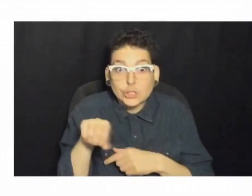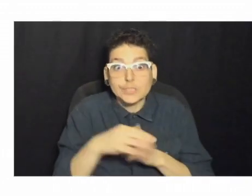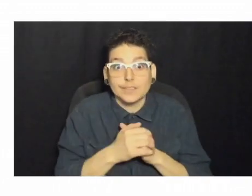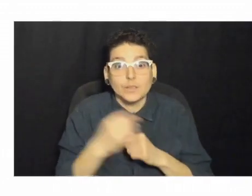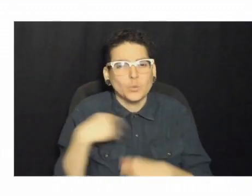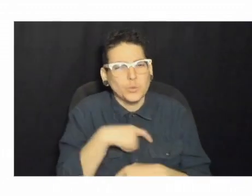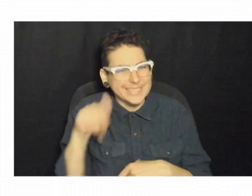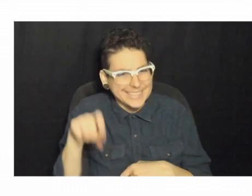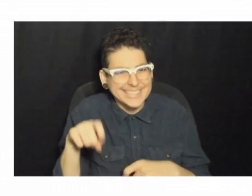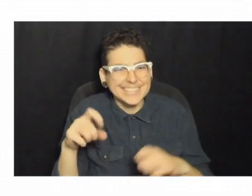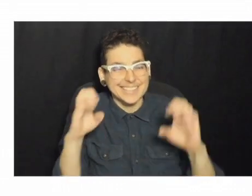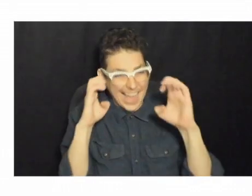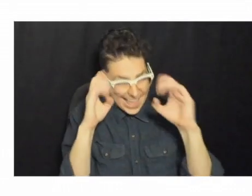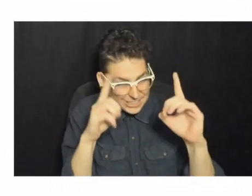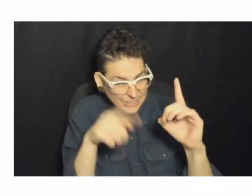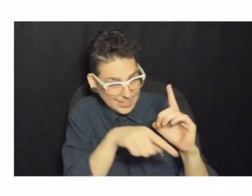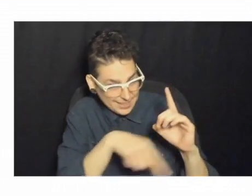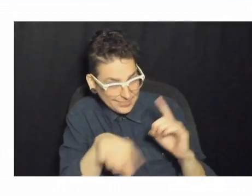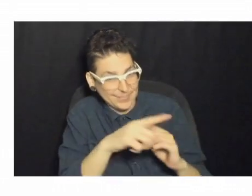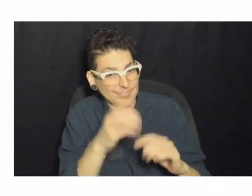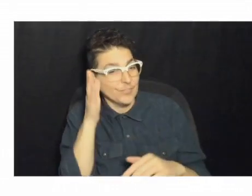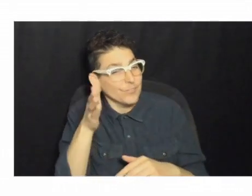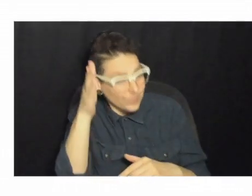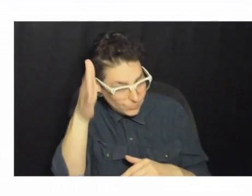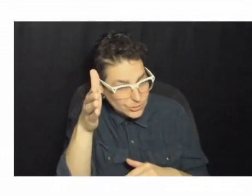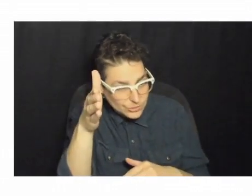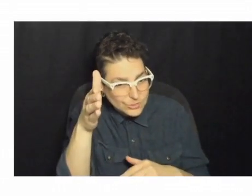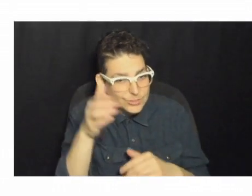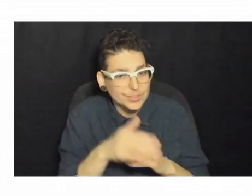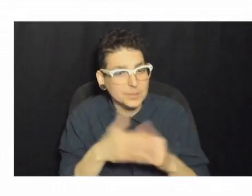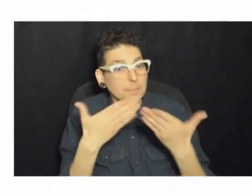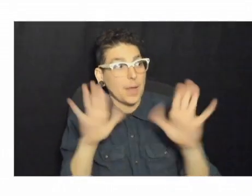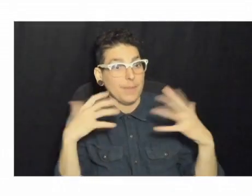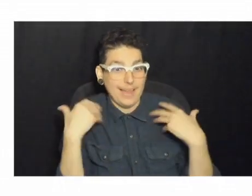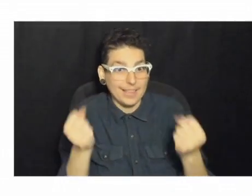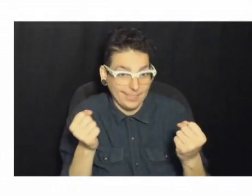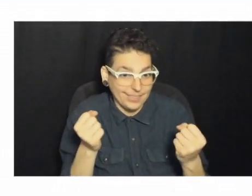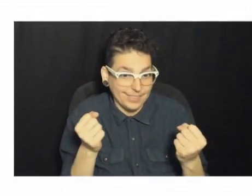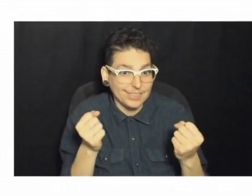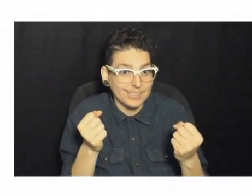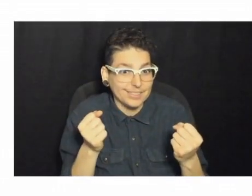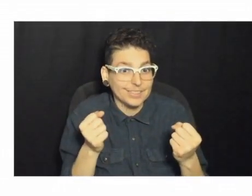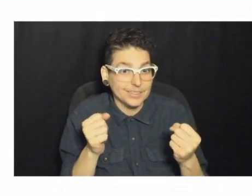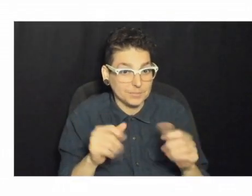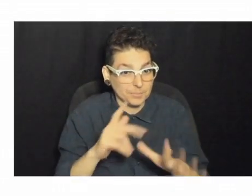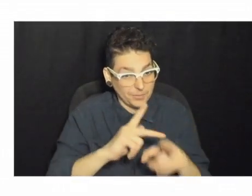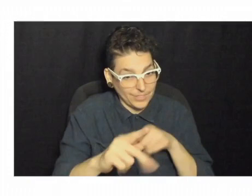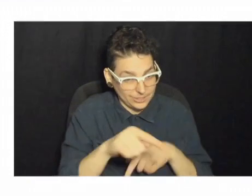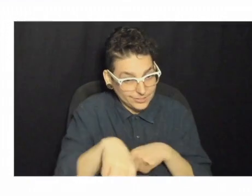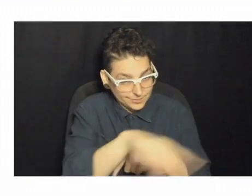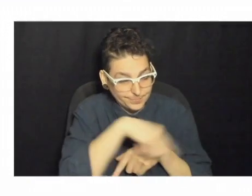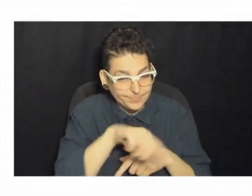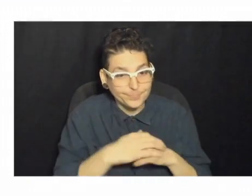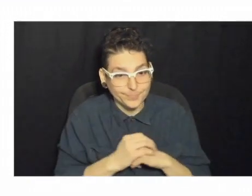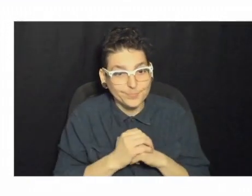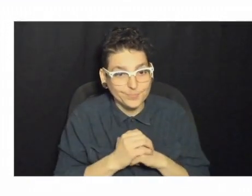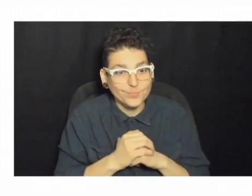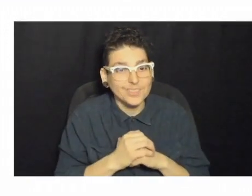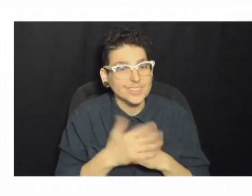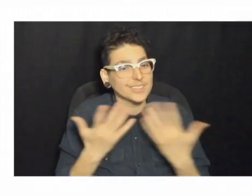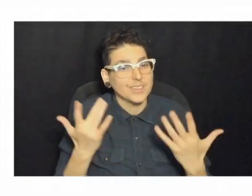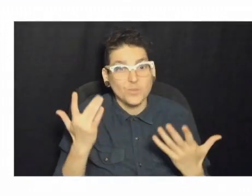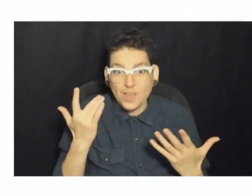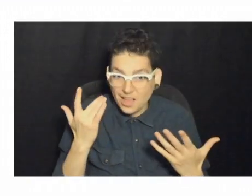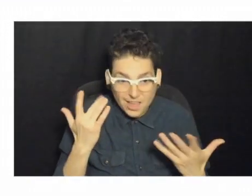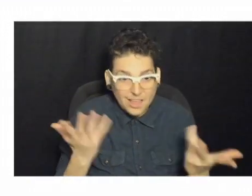the future professionals to tell them, like, this is COVID occurred, but it's going to be a part of your jobs on a regular basis, and that